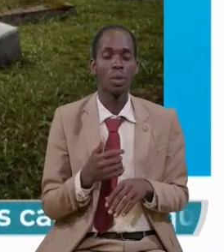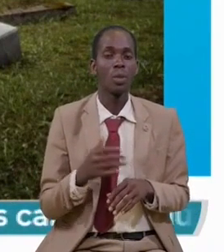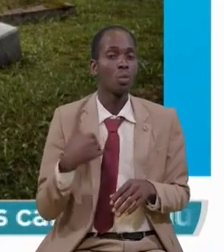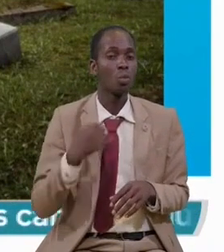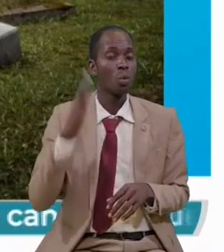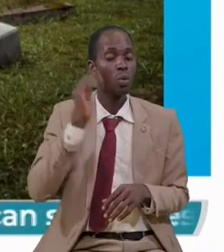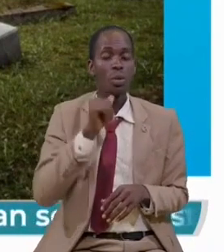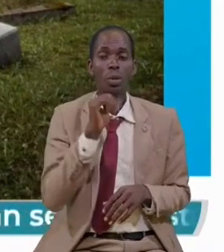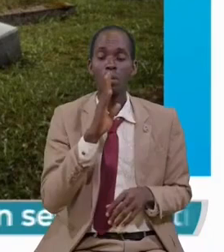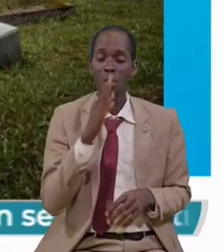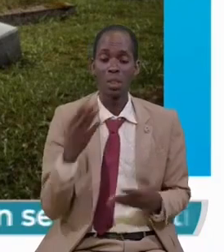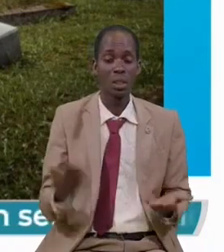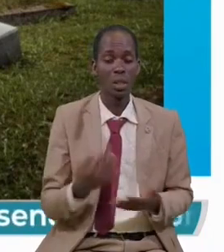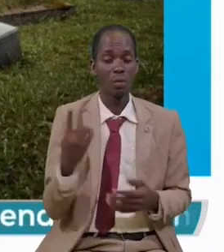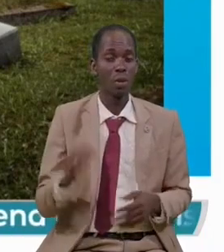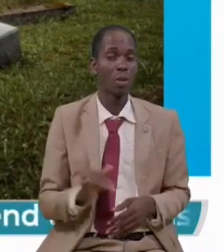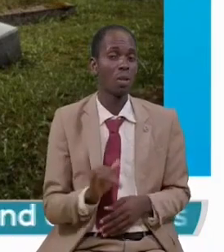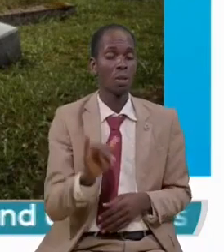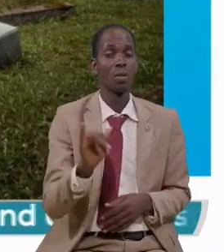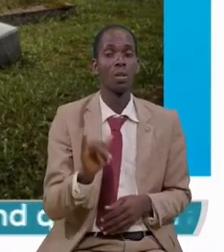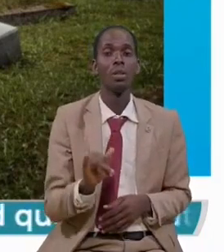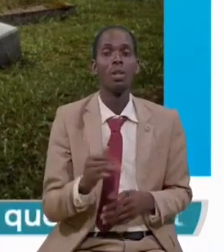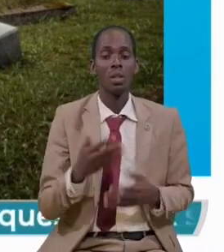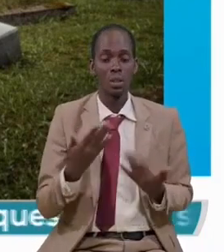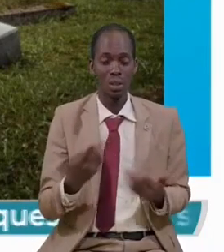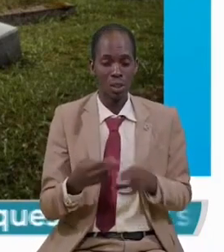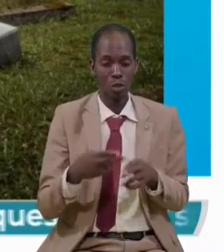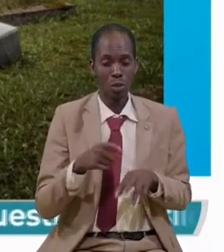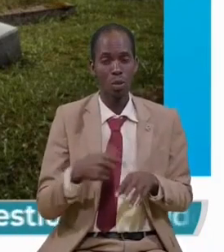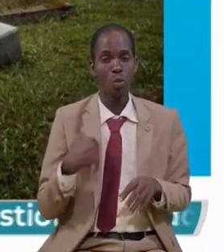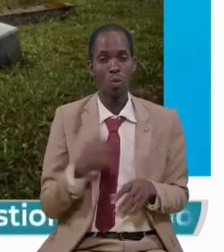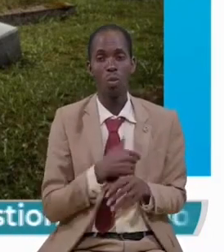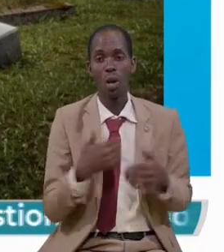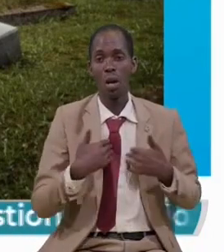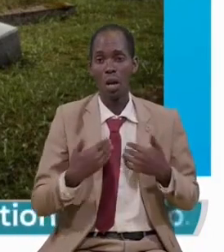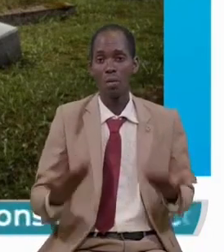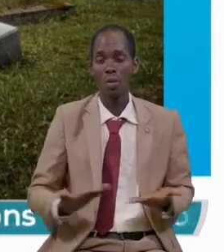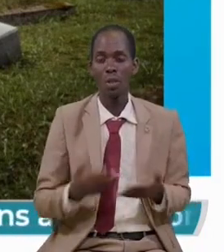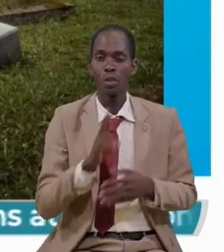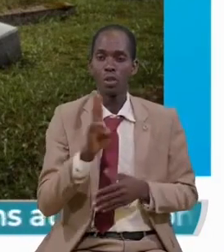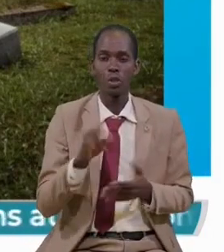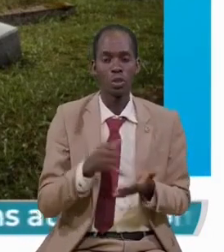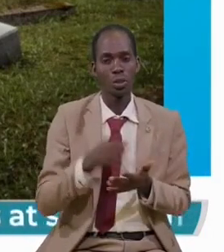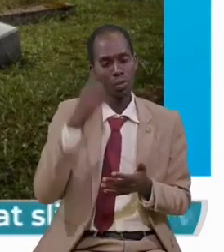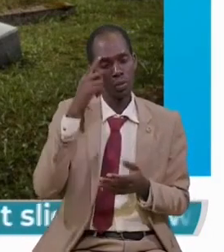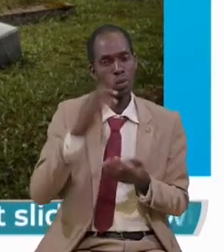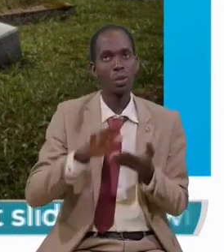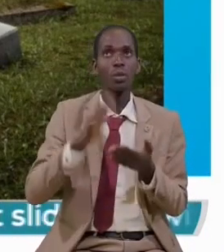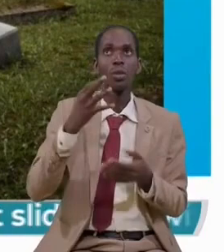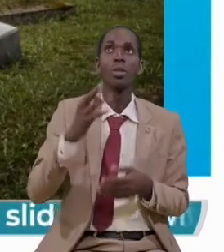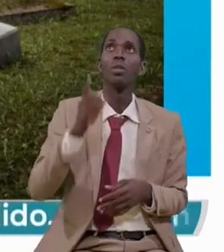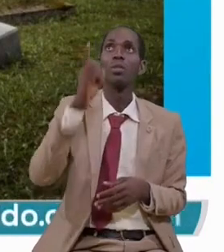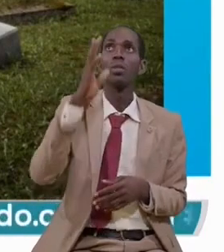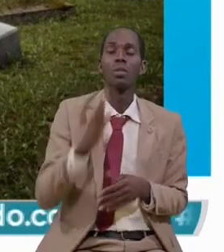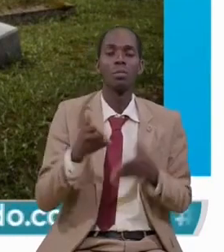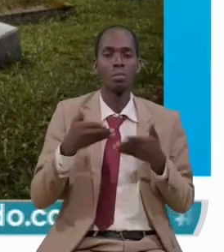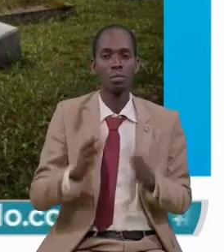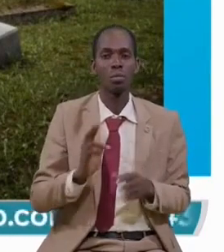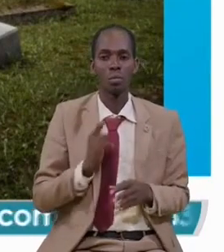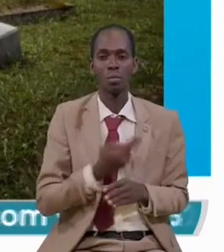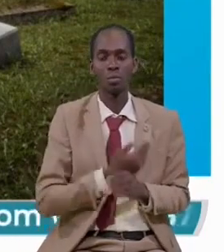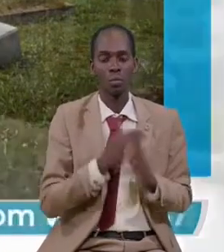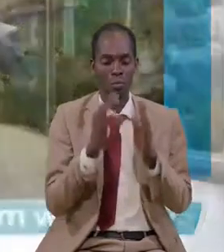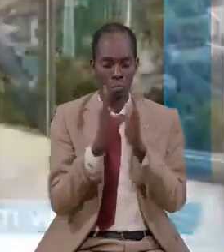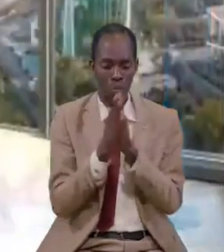This time that we have, let's use it for the glory of God. Let's bow our heads in prayer. This morning, we have